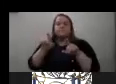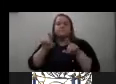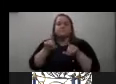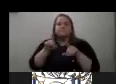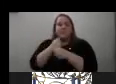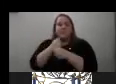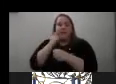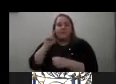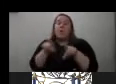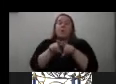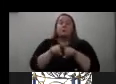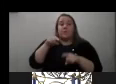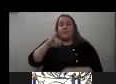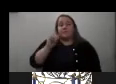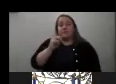her.